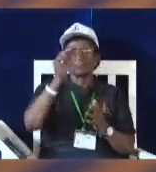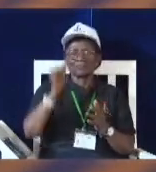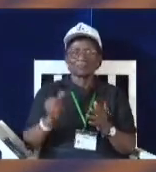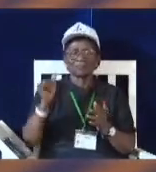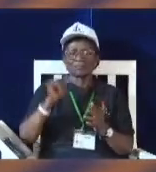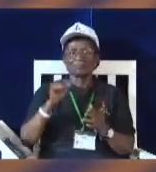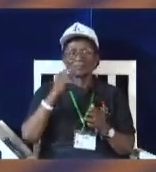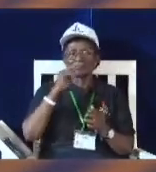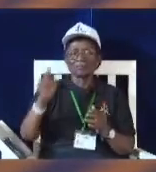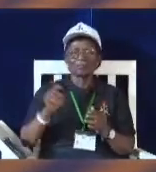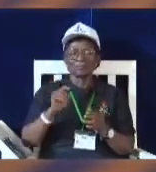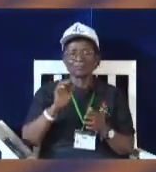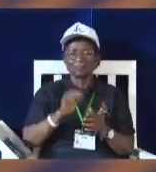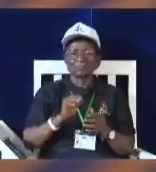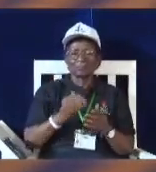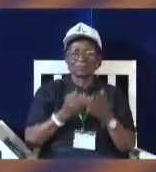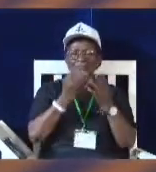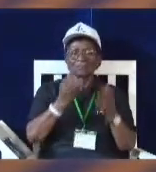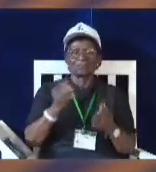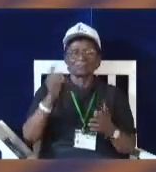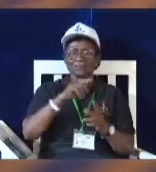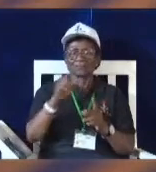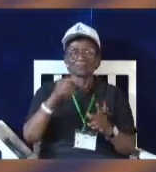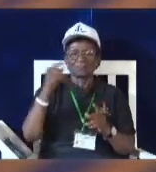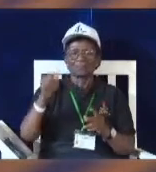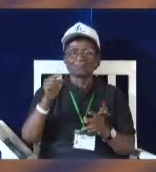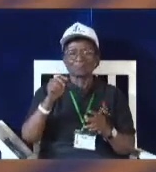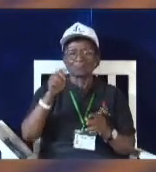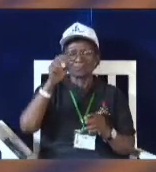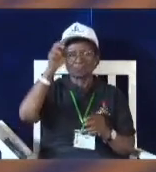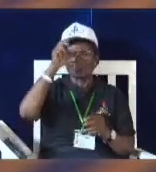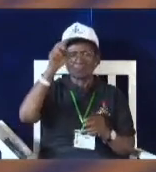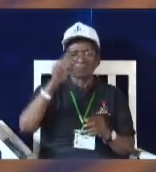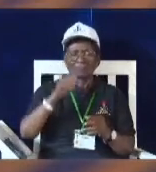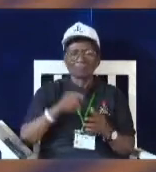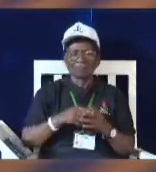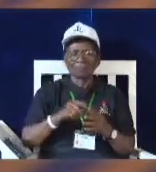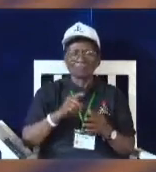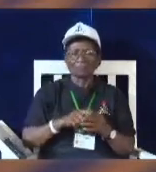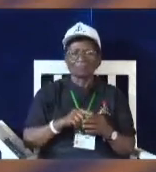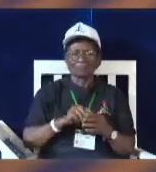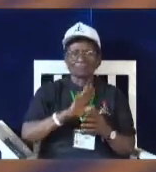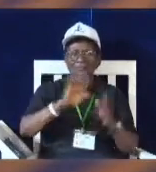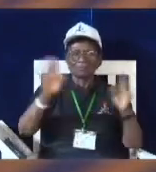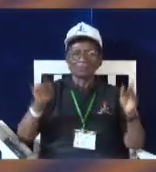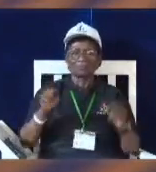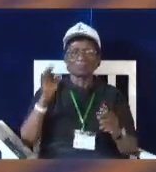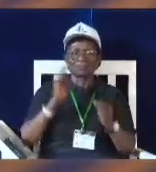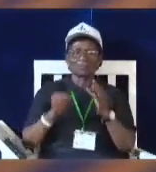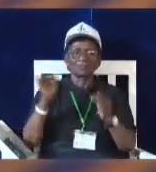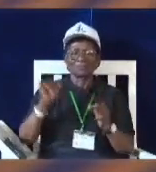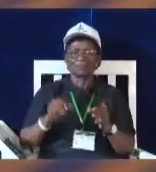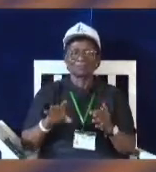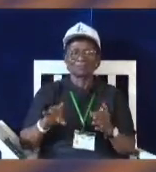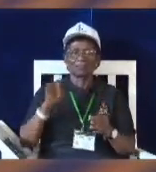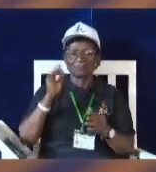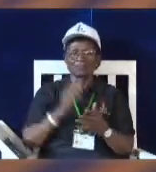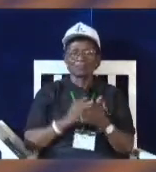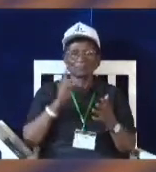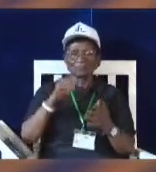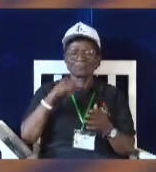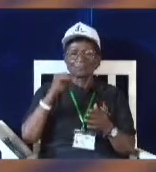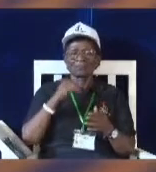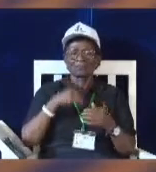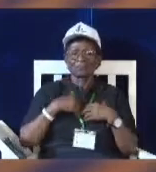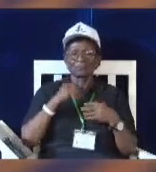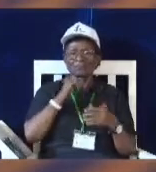And when the demons begin to fly out, if they find someone who has not been washed in the blood